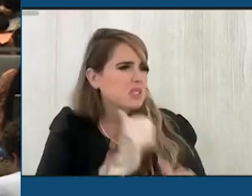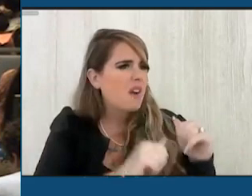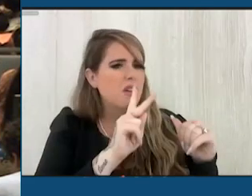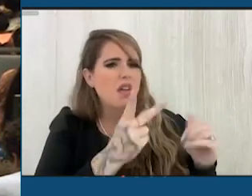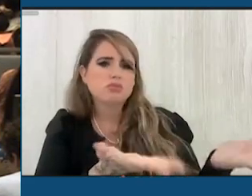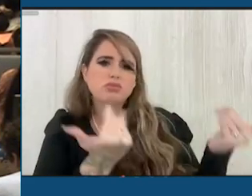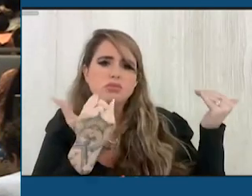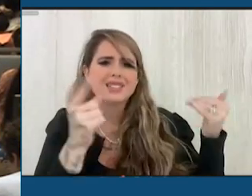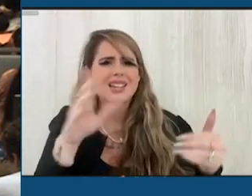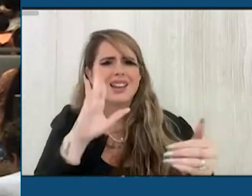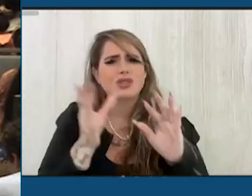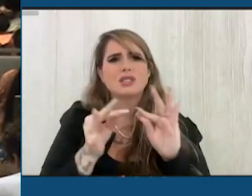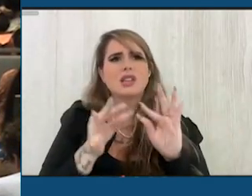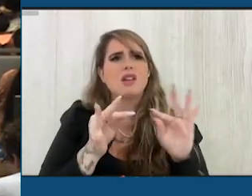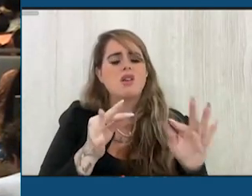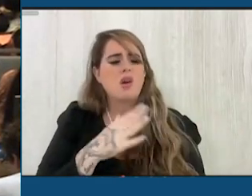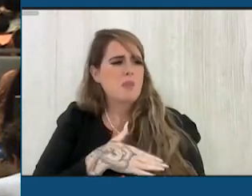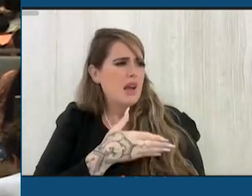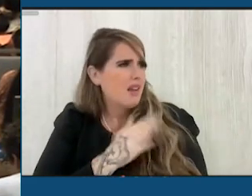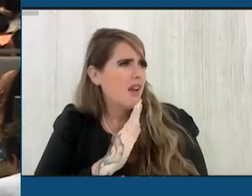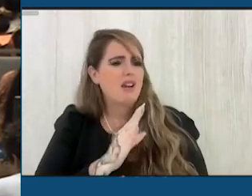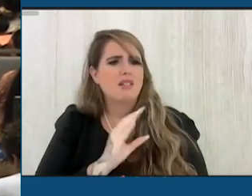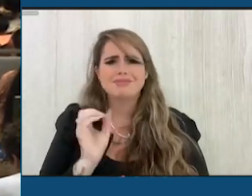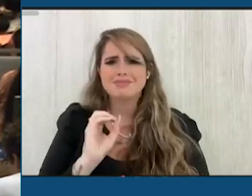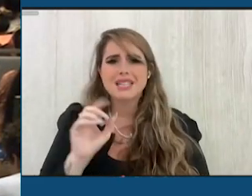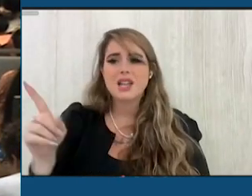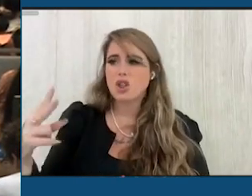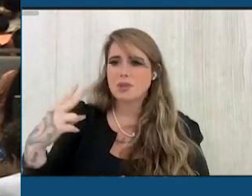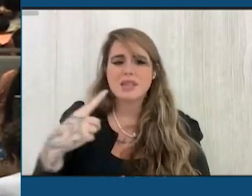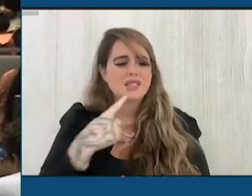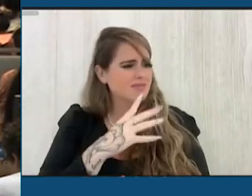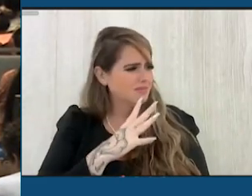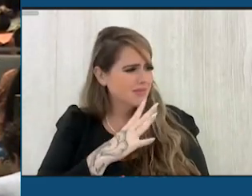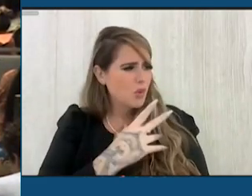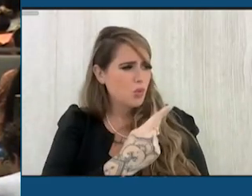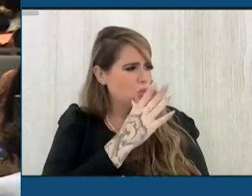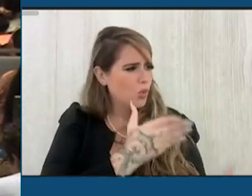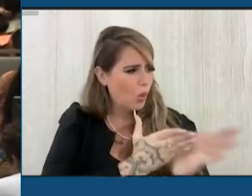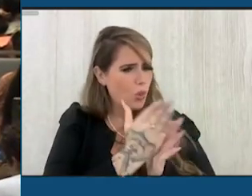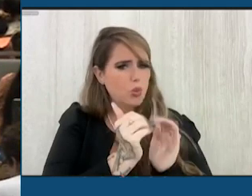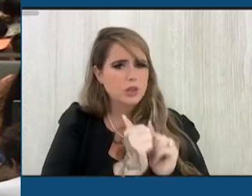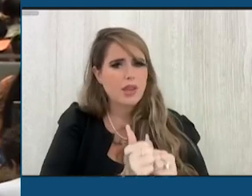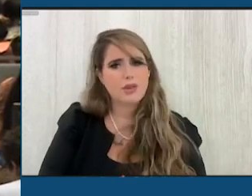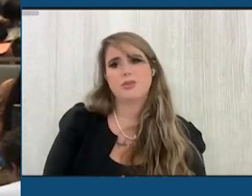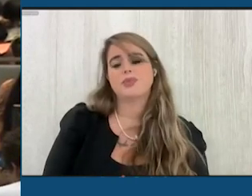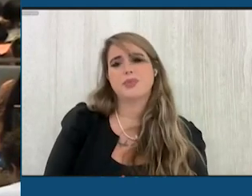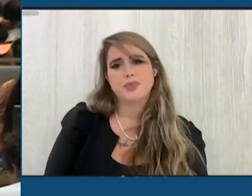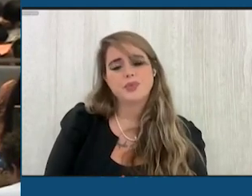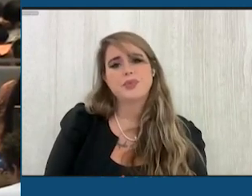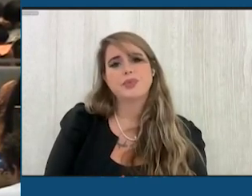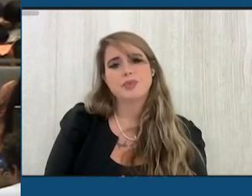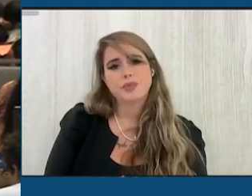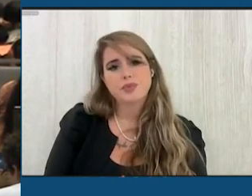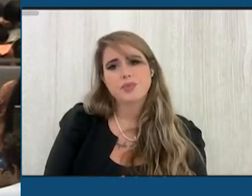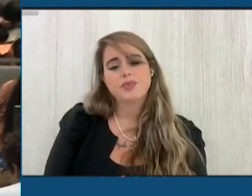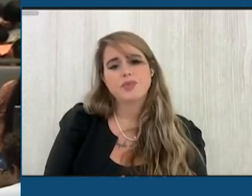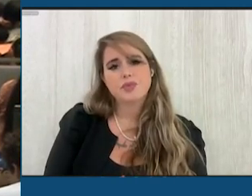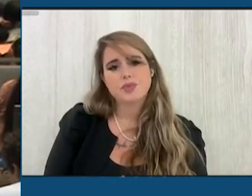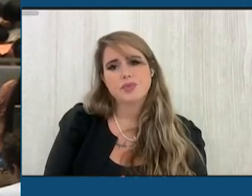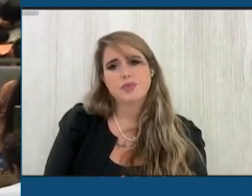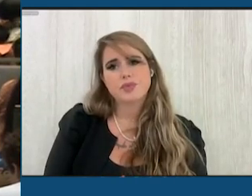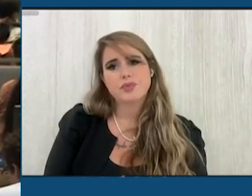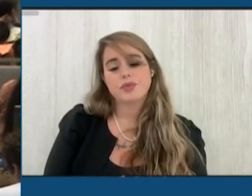gosh. He looked at me and he just said, we're going to get through this together. We're going to get through this. And